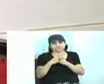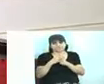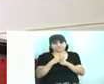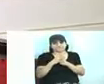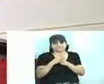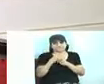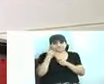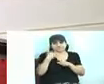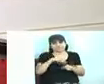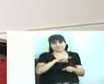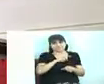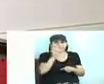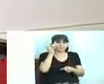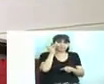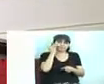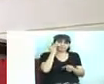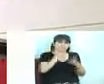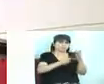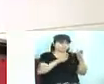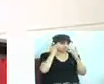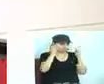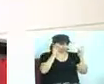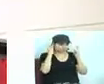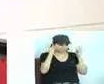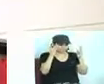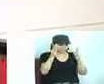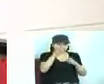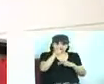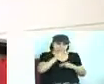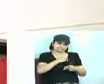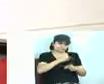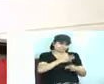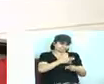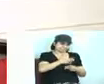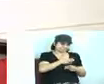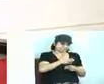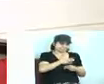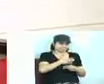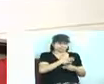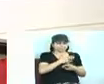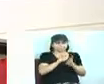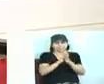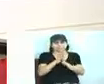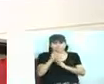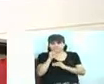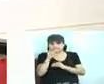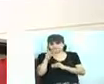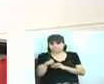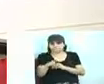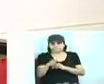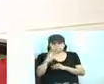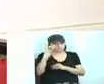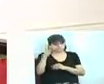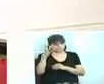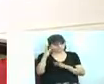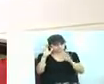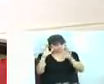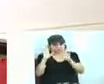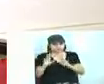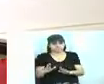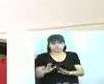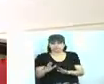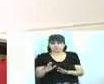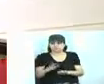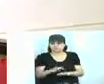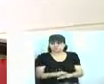is the vision that God is putting on your hearts so we can be who God needs us to be. This is the fourth Sunday. On the fourth Sunday,